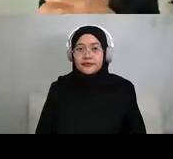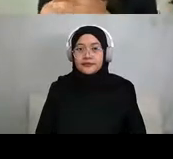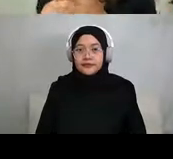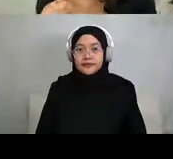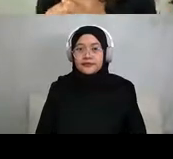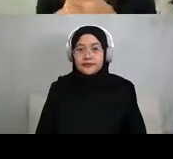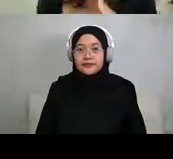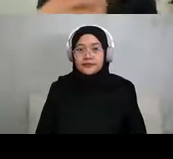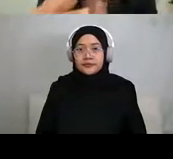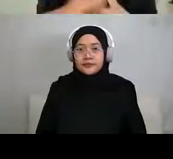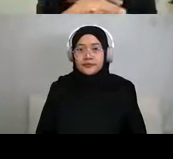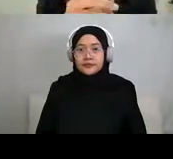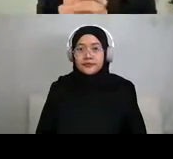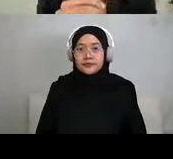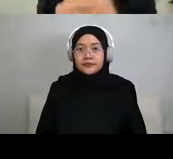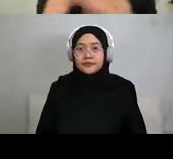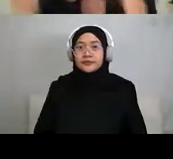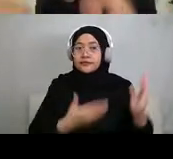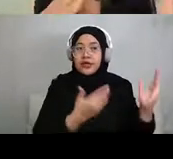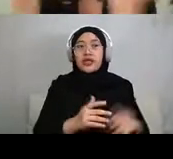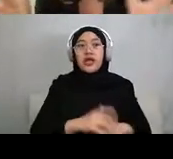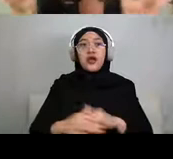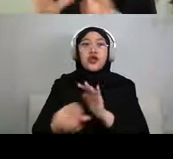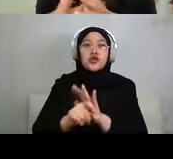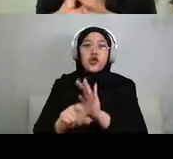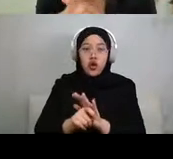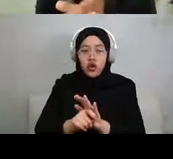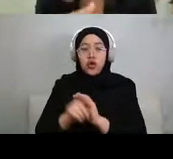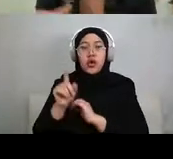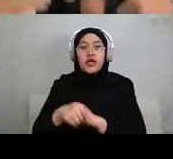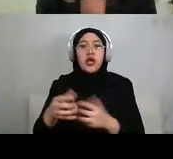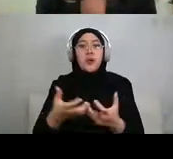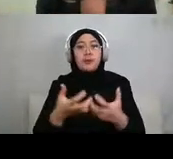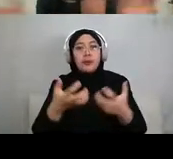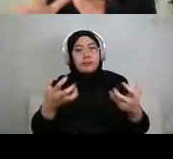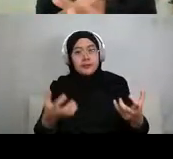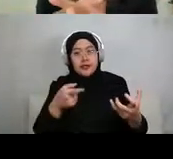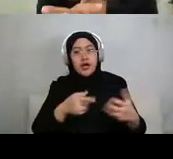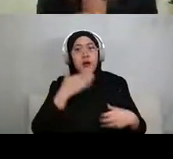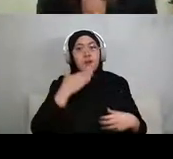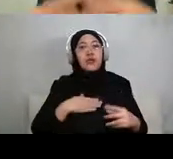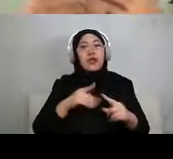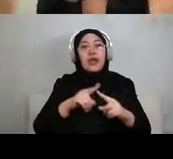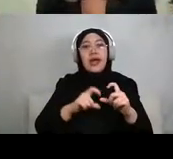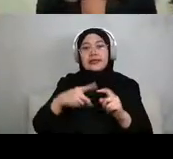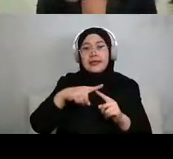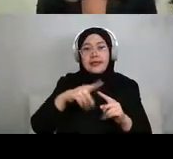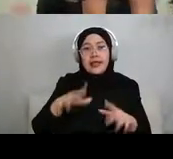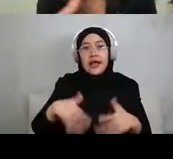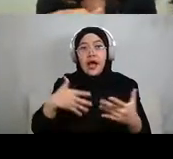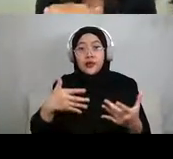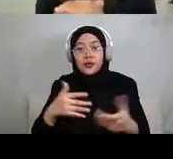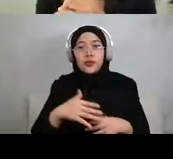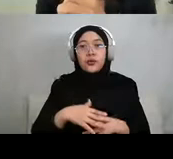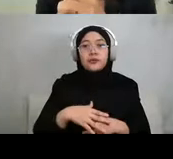This is an example, the separation of asset ownership or the unbundled model. It's been replicated